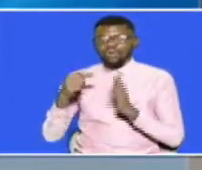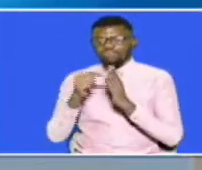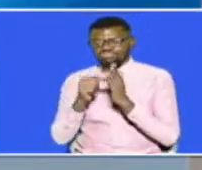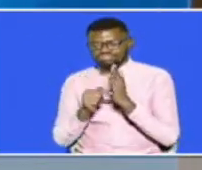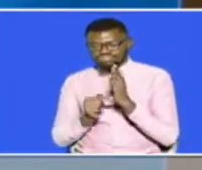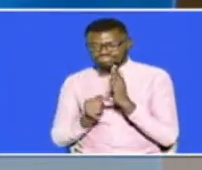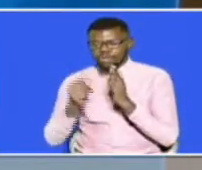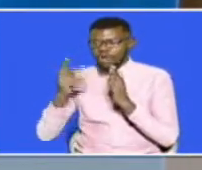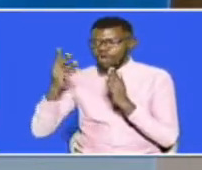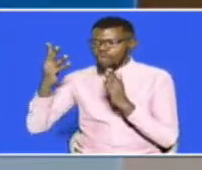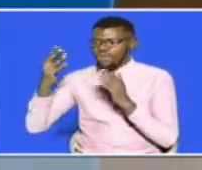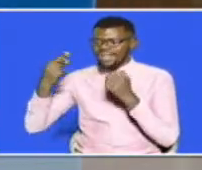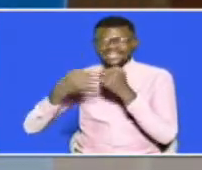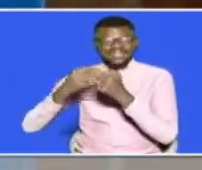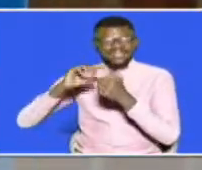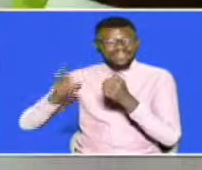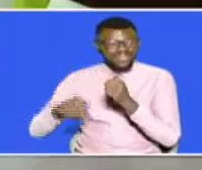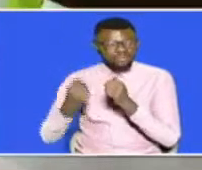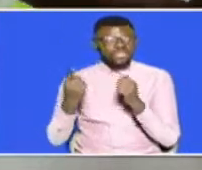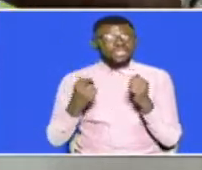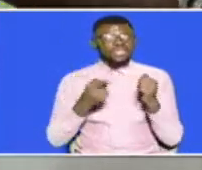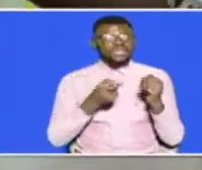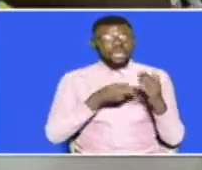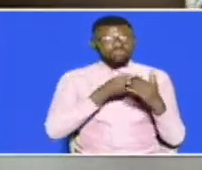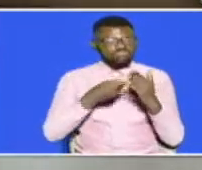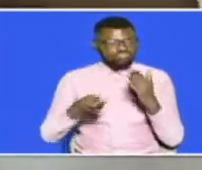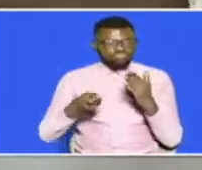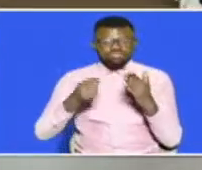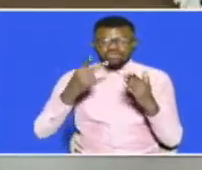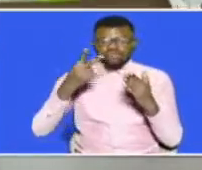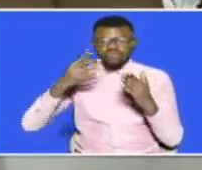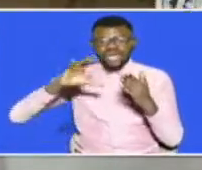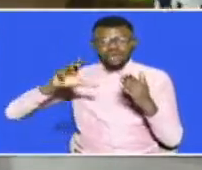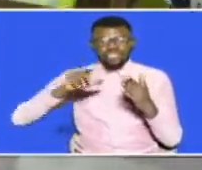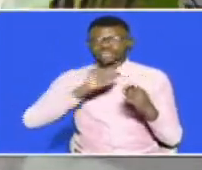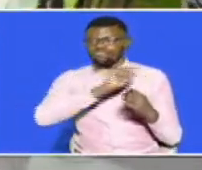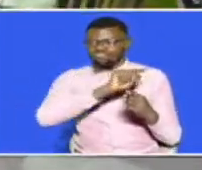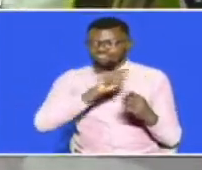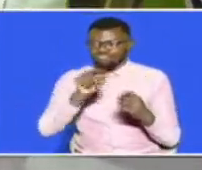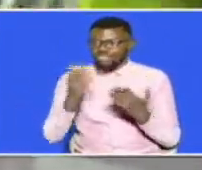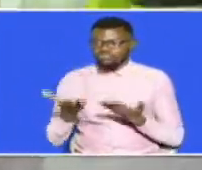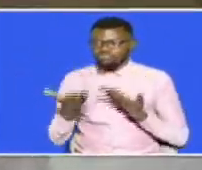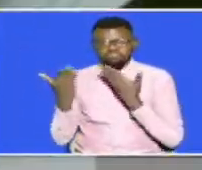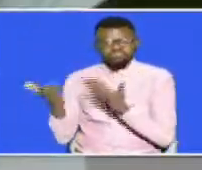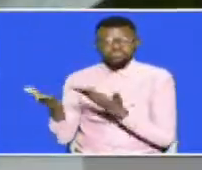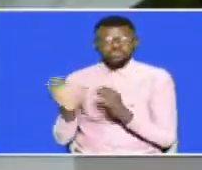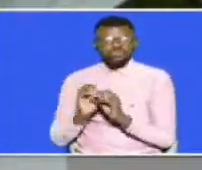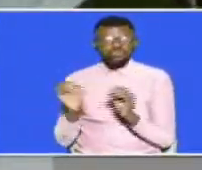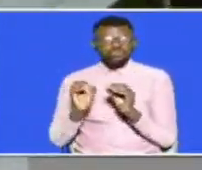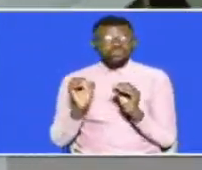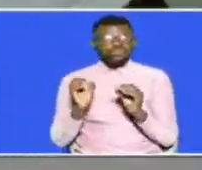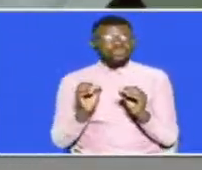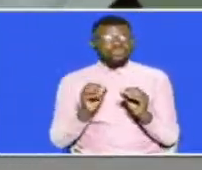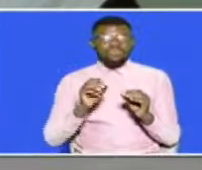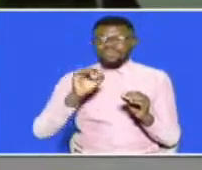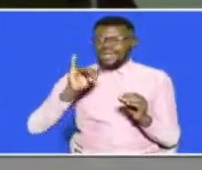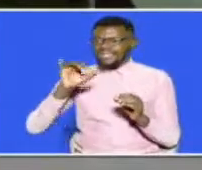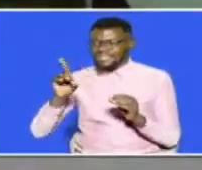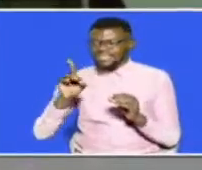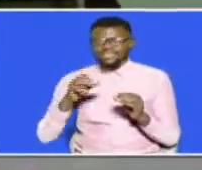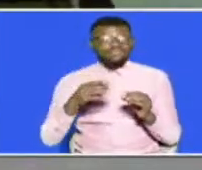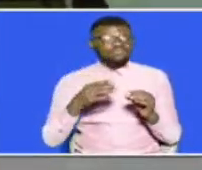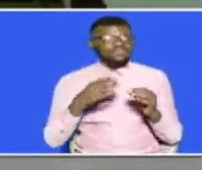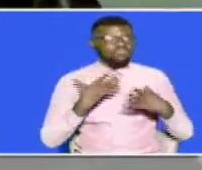of 48,000 supporters at least 24 counties and presentation of supporters' copies of their national identity